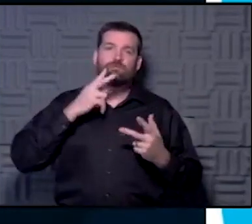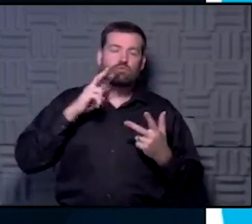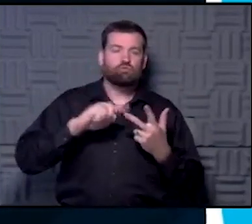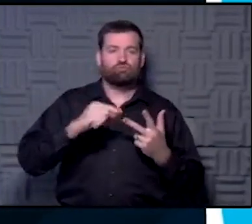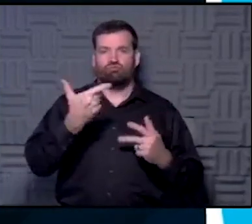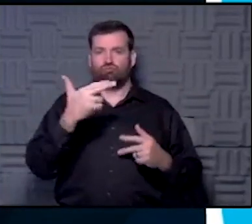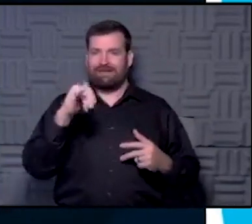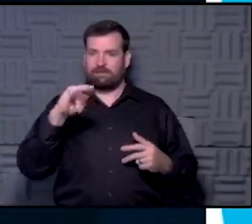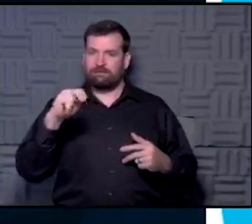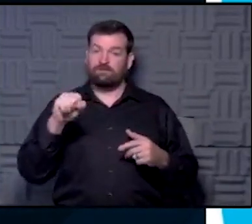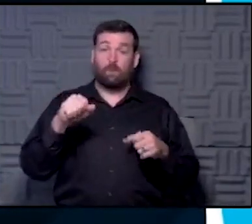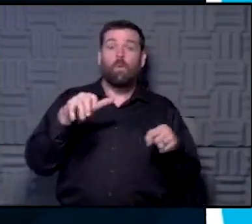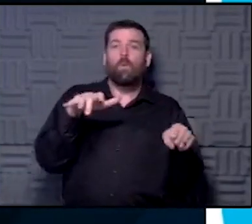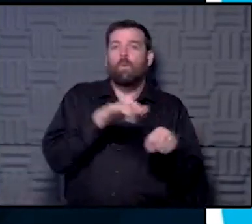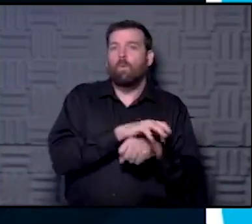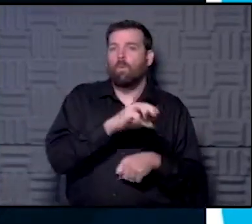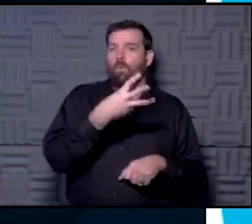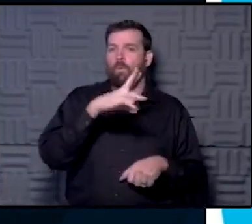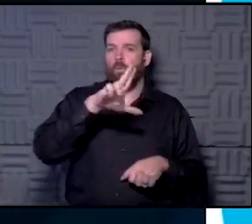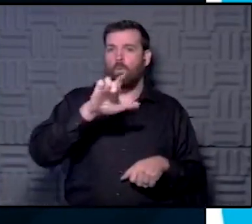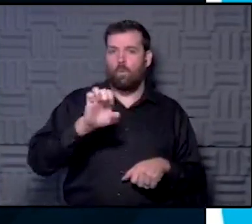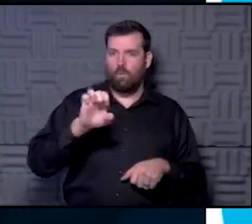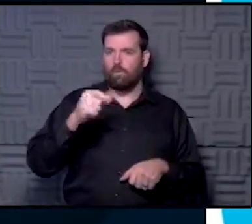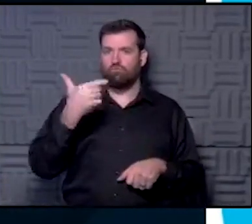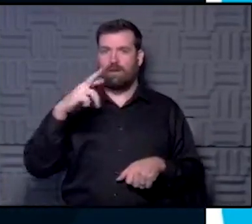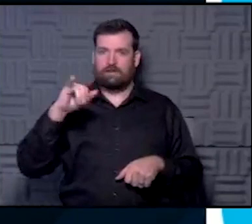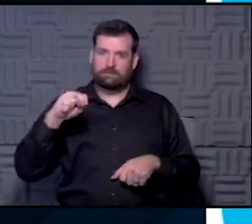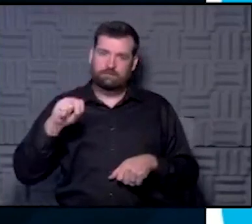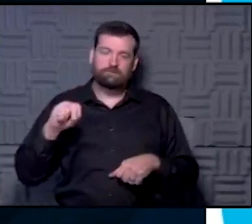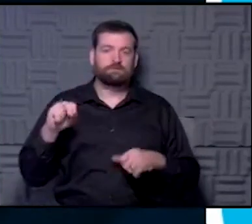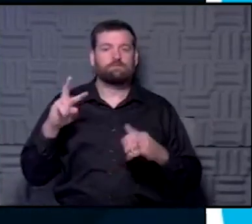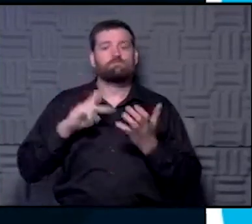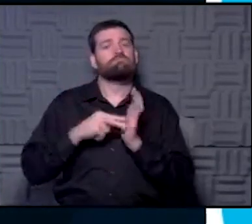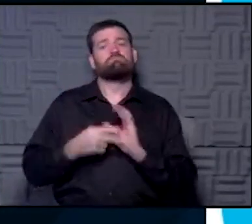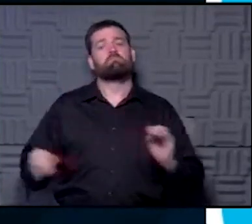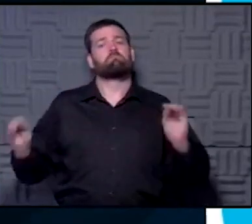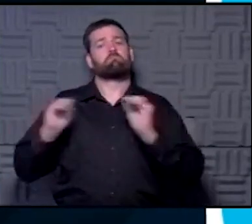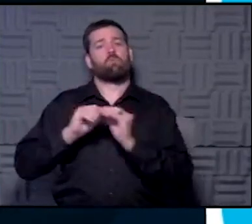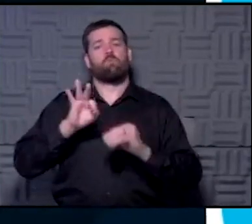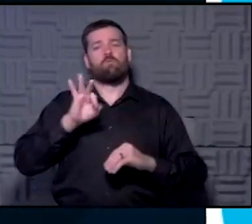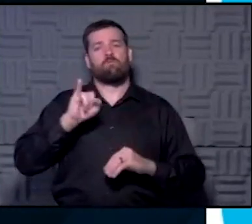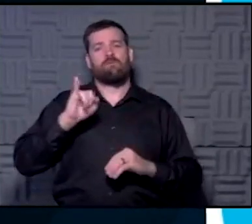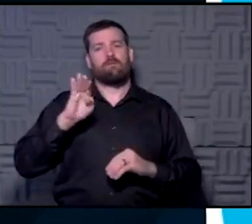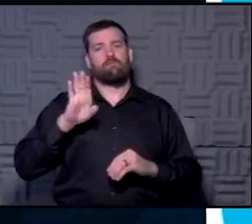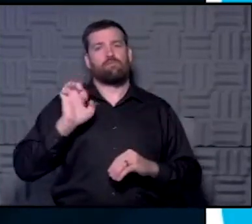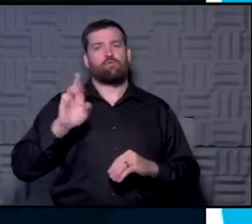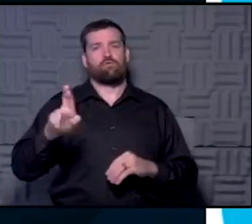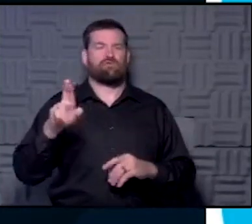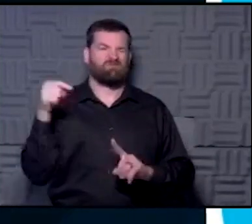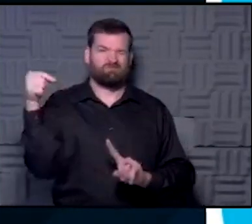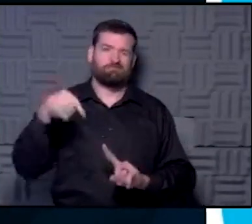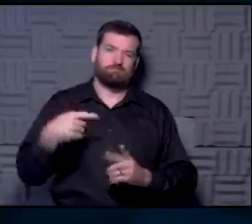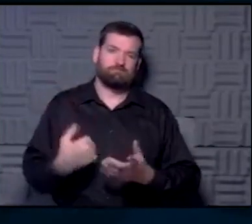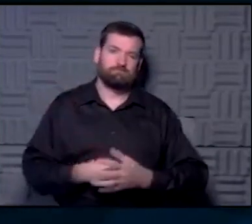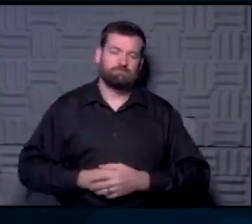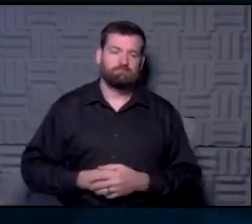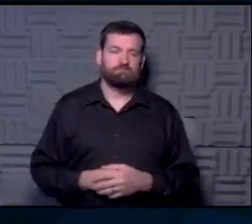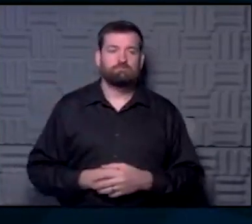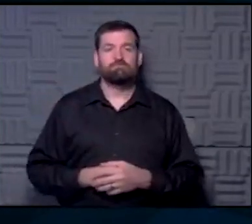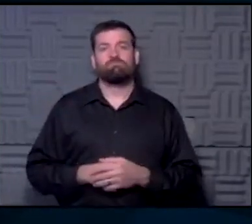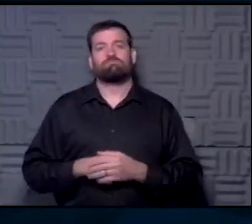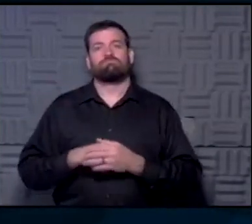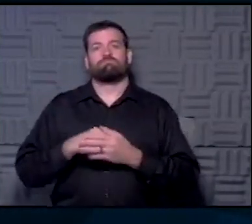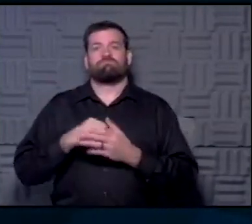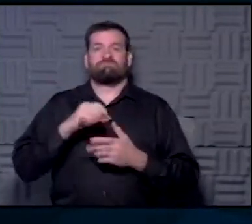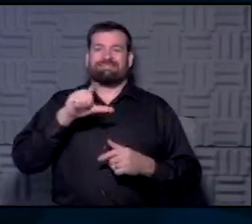grains, mostly whole grains. That really just means grains with a little more fiber in them, in a nutshell. Lean